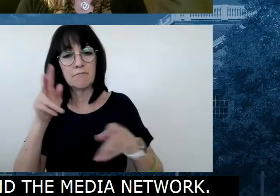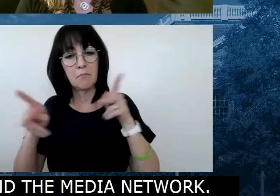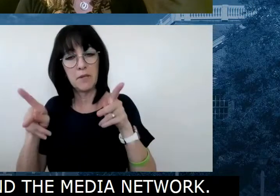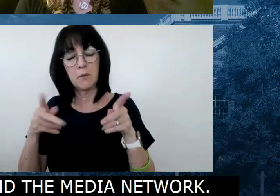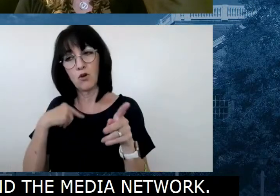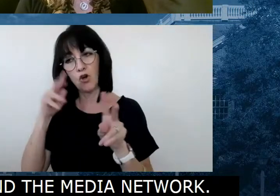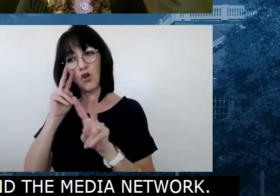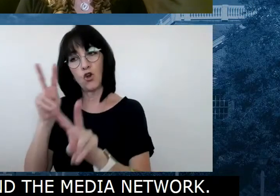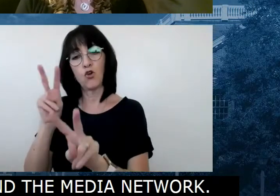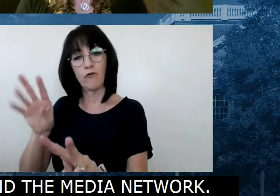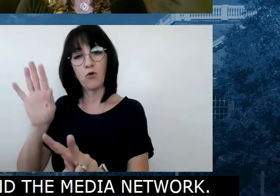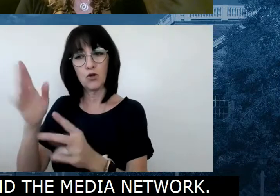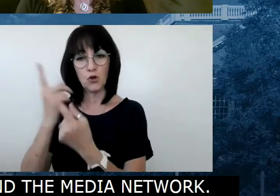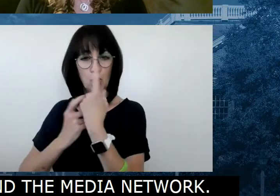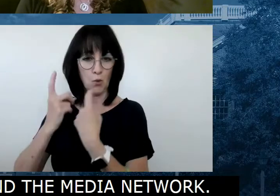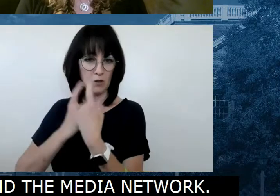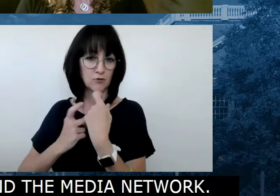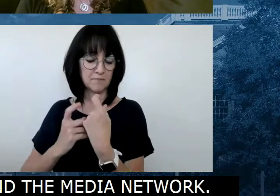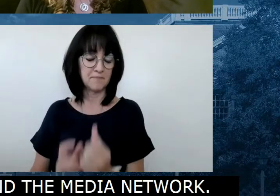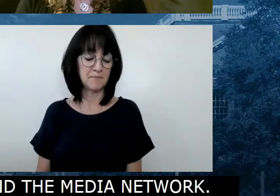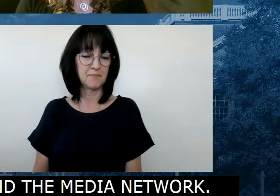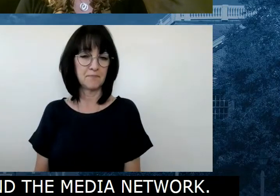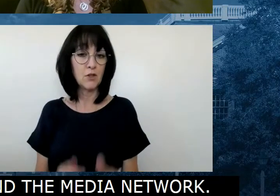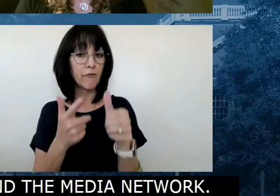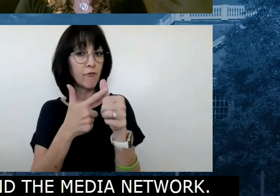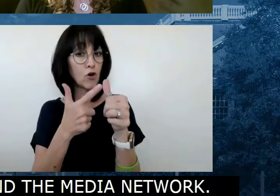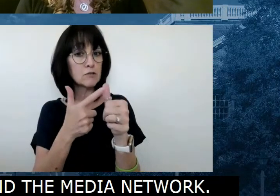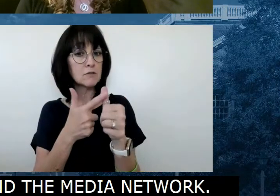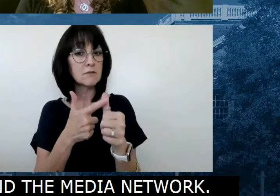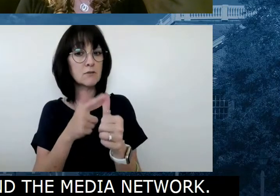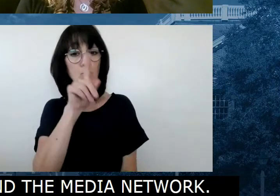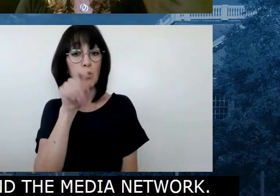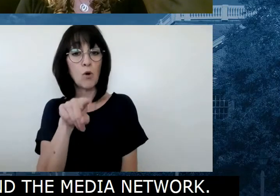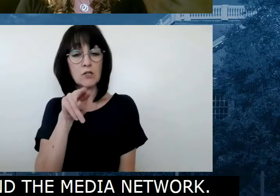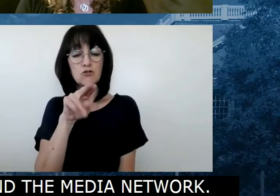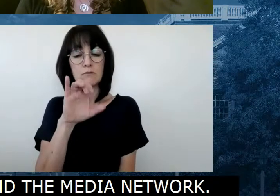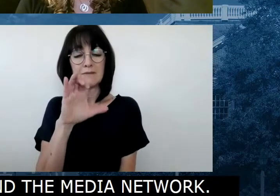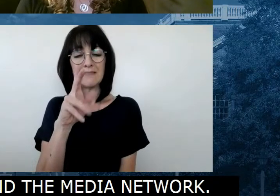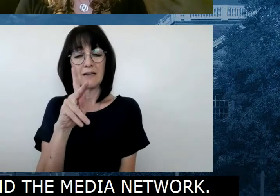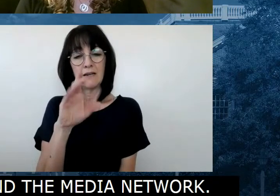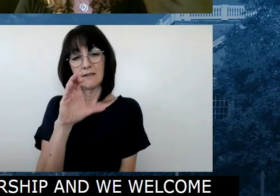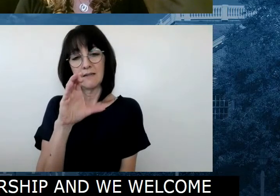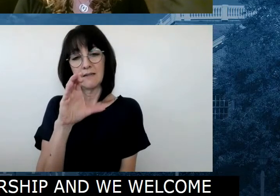All right, first we'll go to Nick Celina with Delaware Public Media.